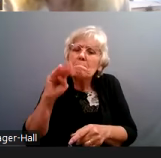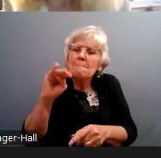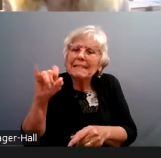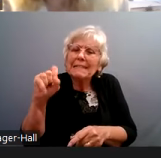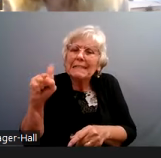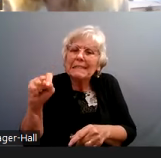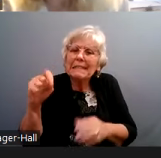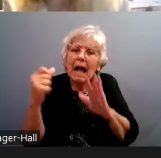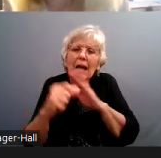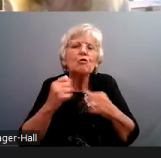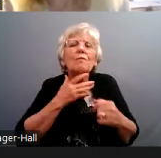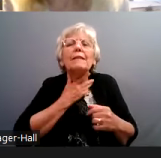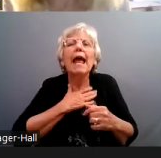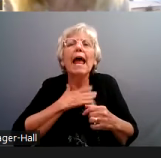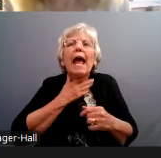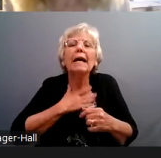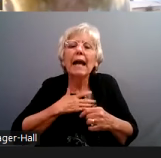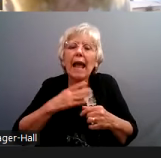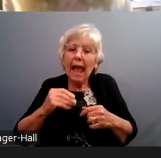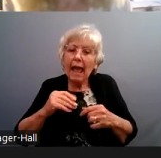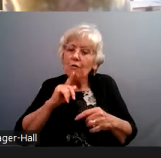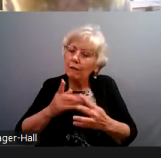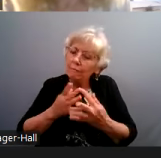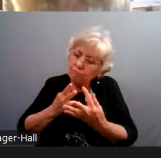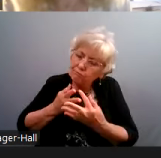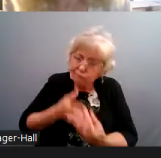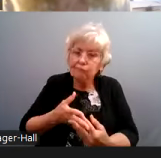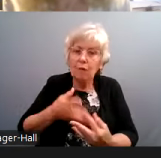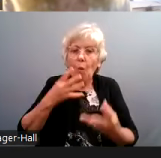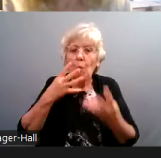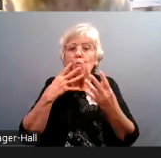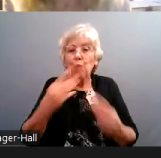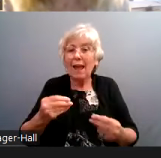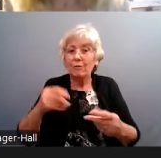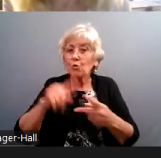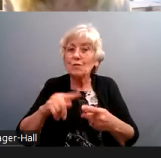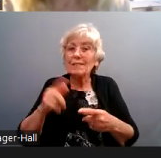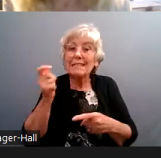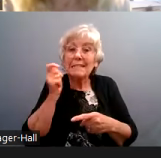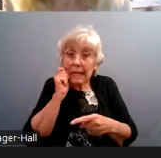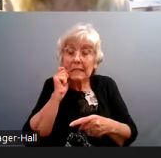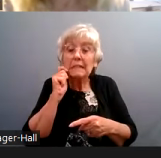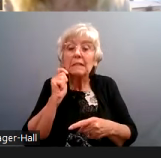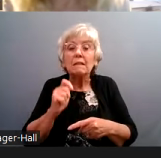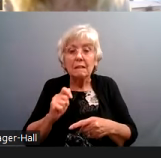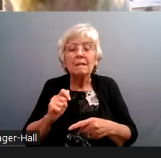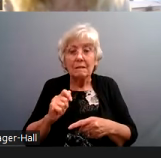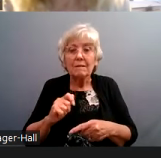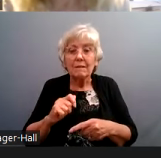just thoroughly wet down to the level of the skin. It's a lot more, it's not as stressful for